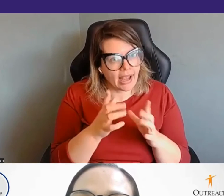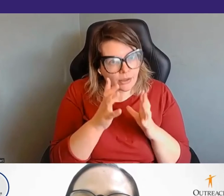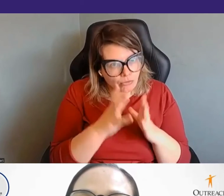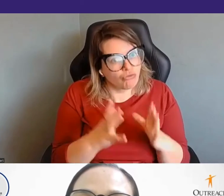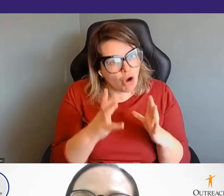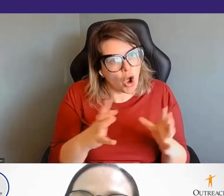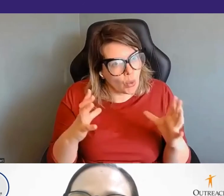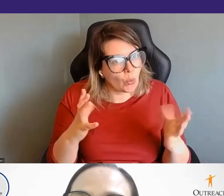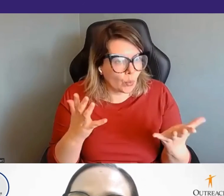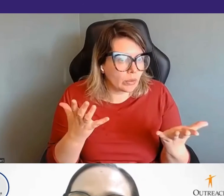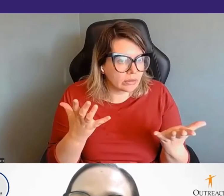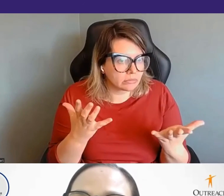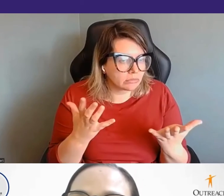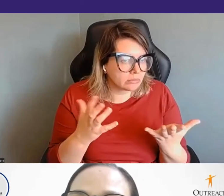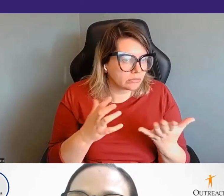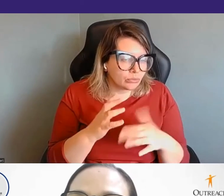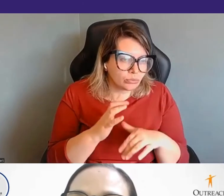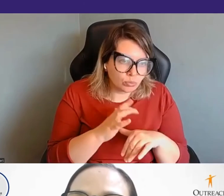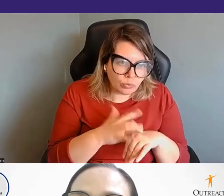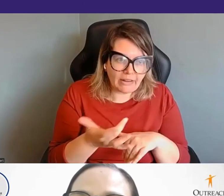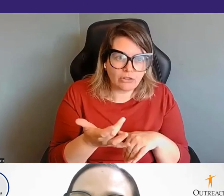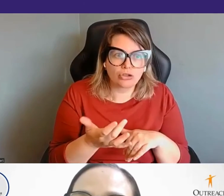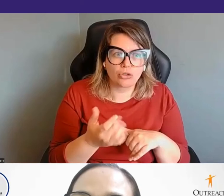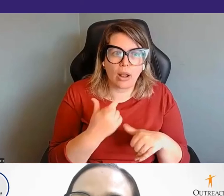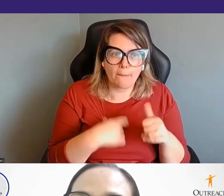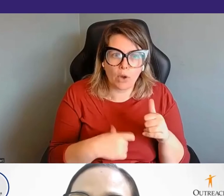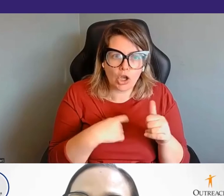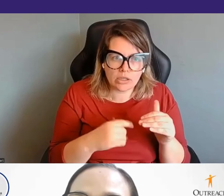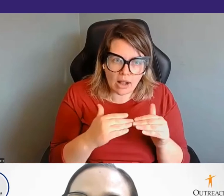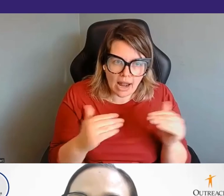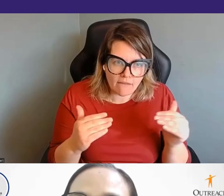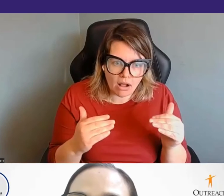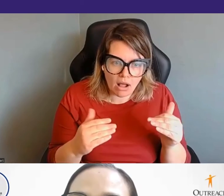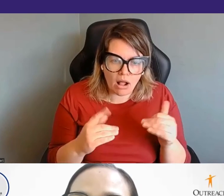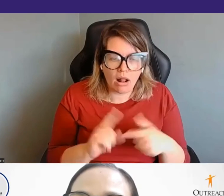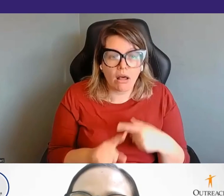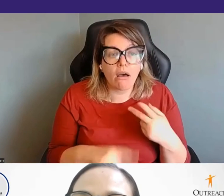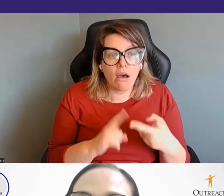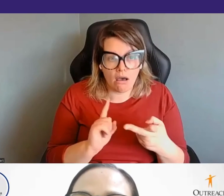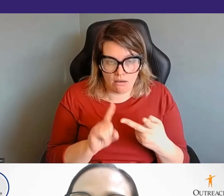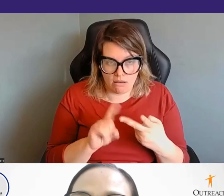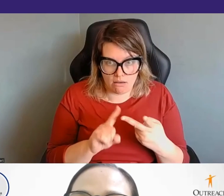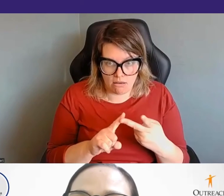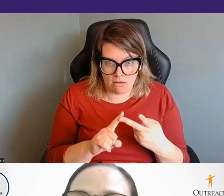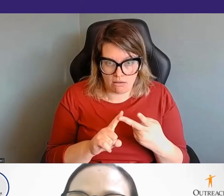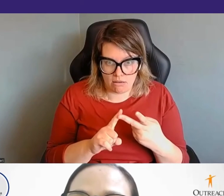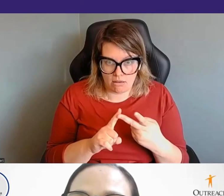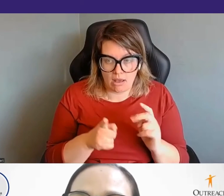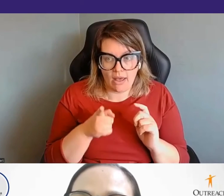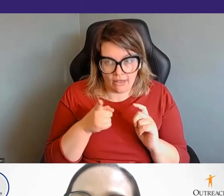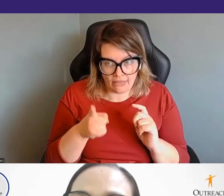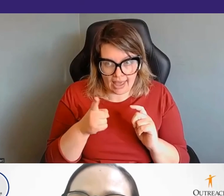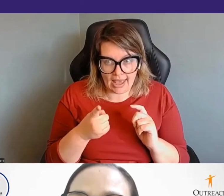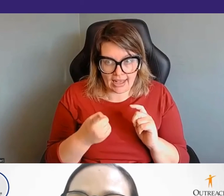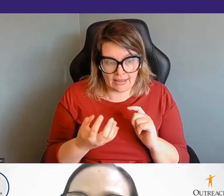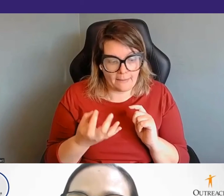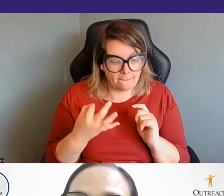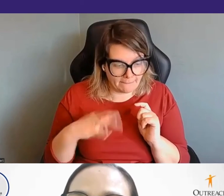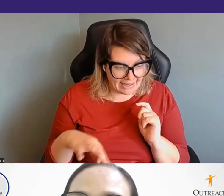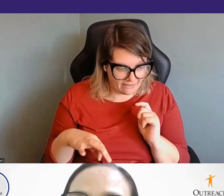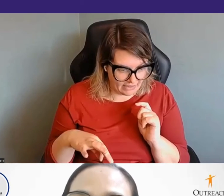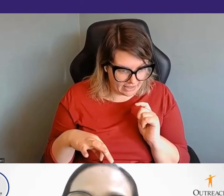a professional and personal level. So that's the one. And the second thing is that they are also benefiting from the